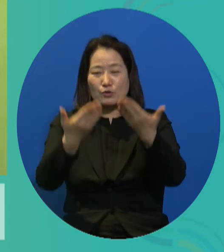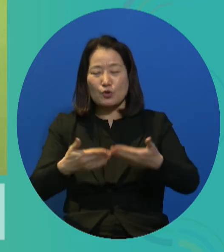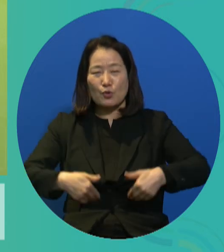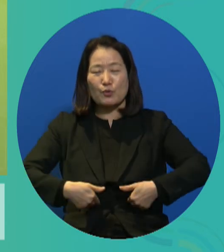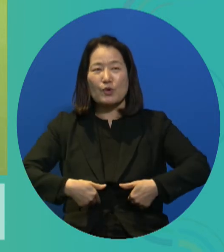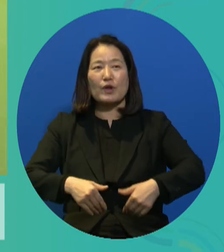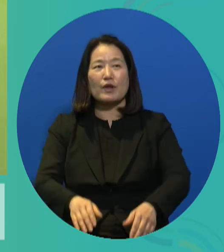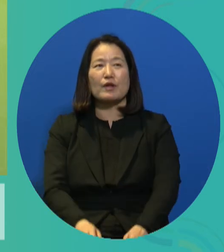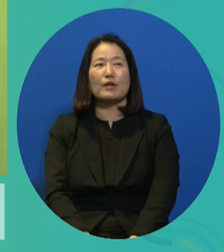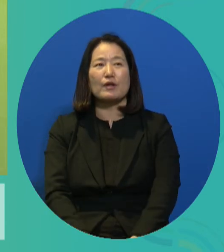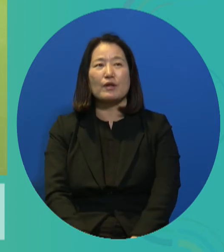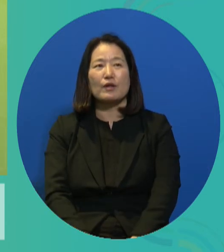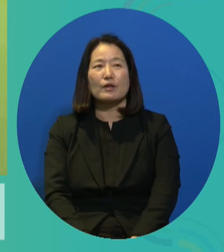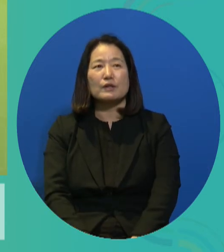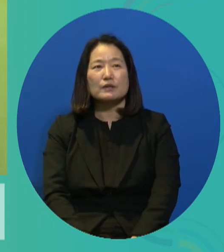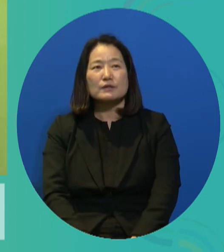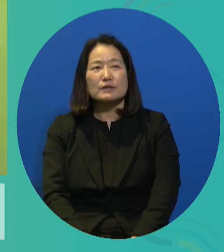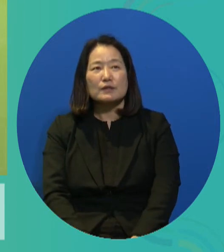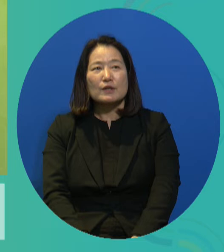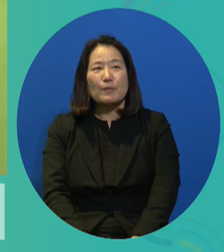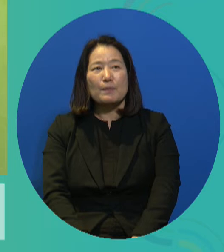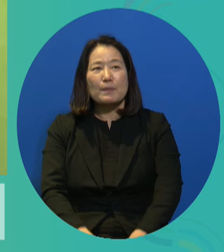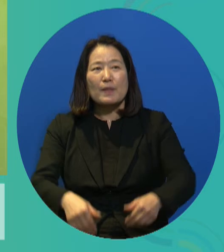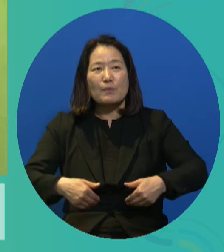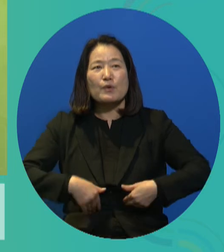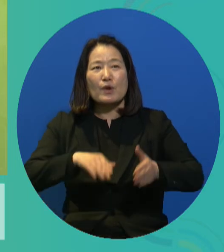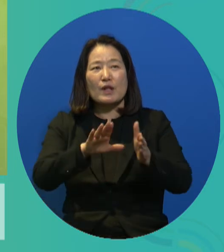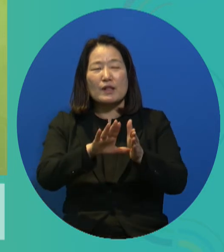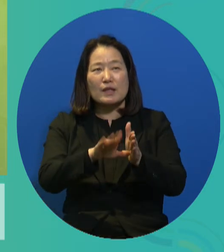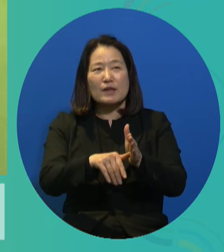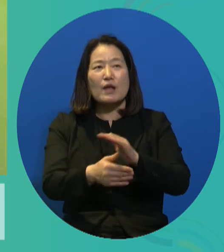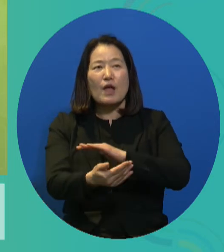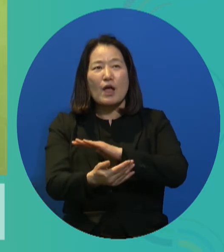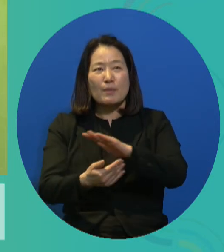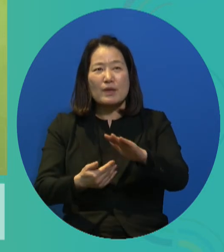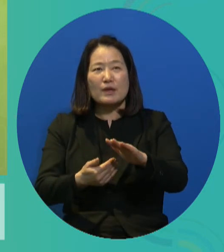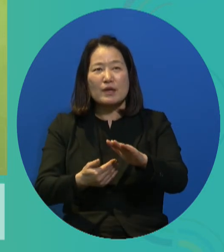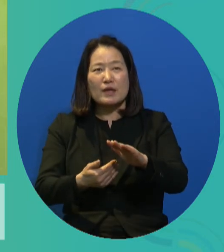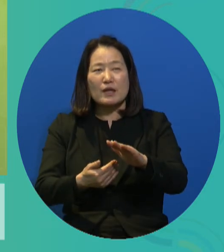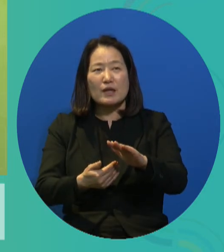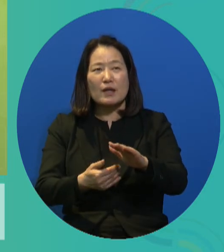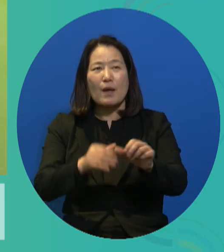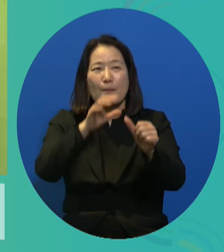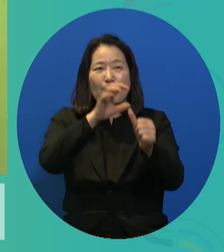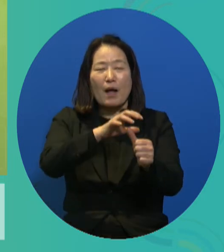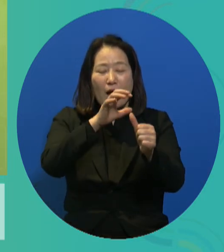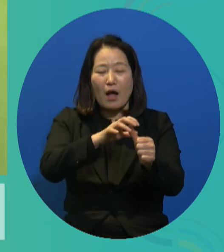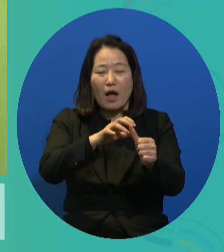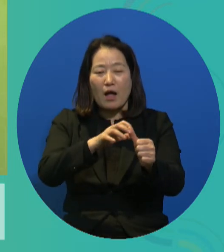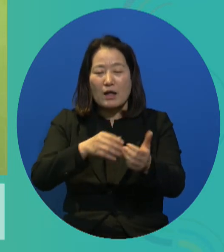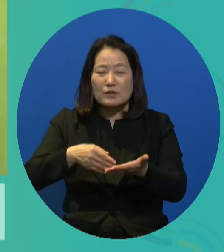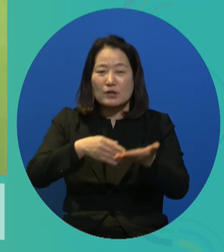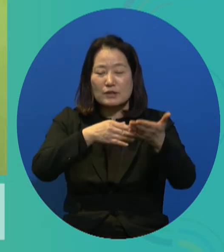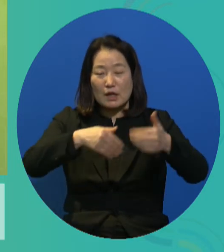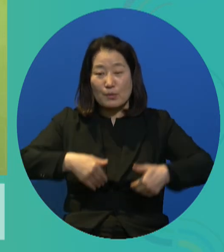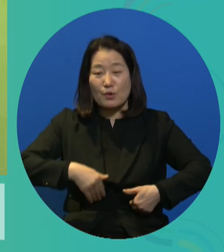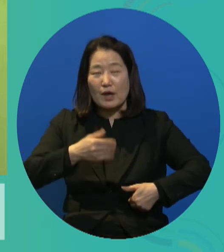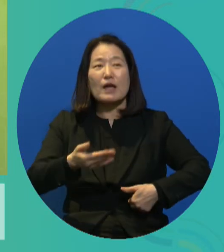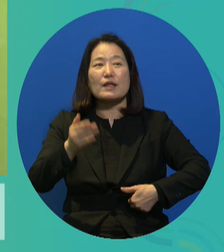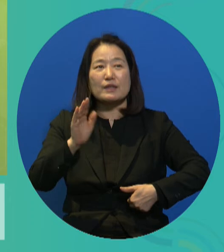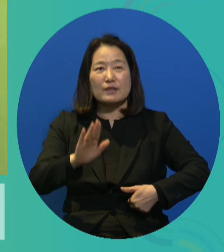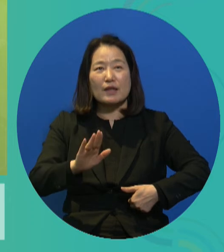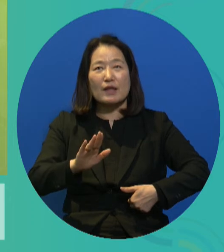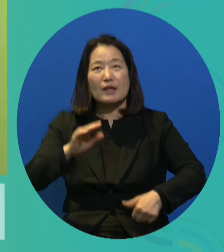the complainant, to the petitioner, to the person with the grievance. So there needs to be some level of